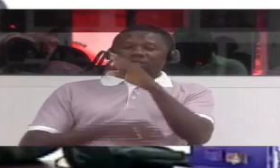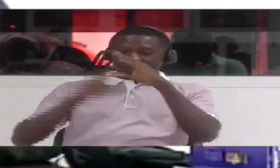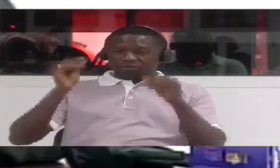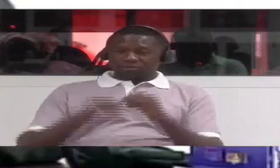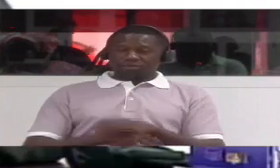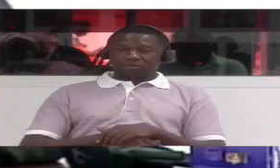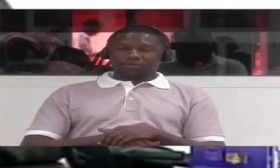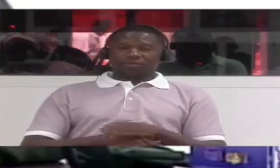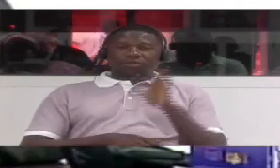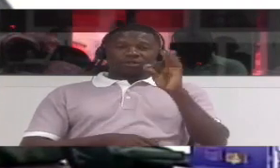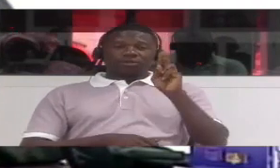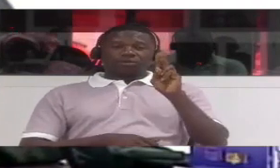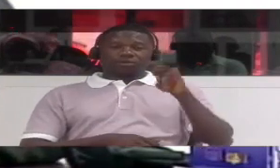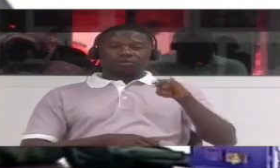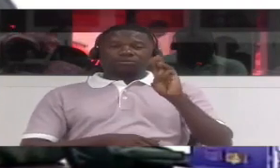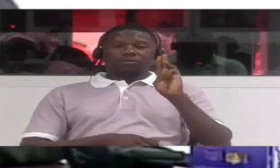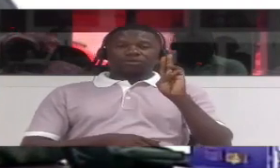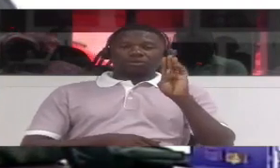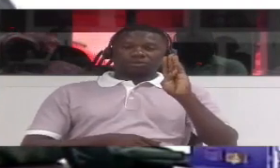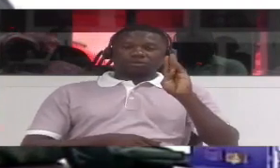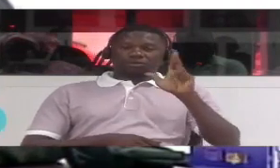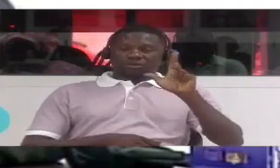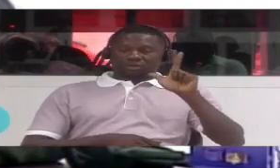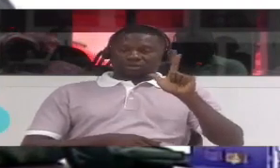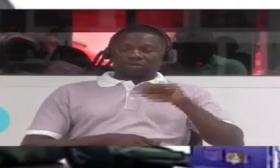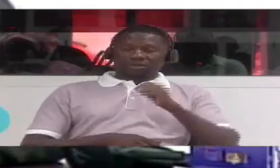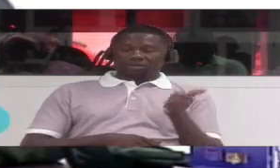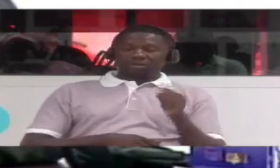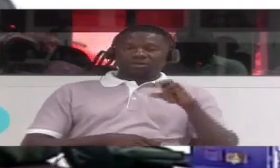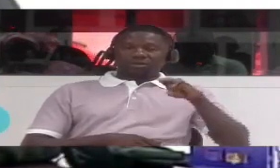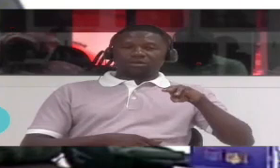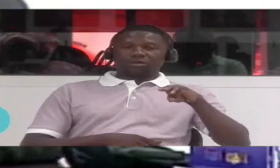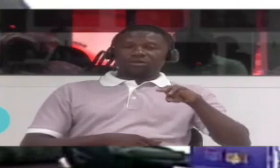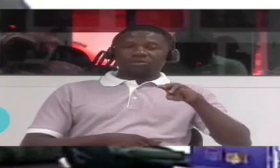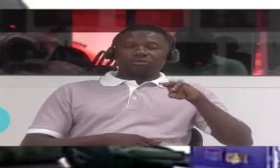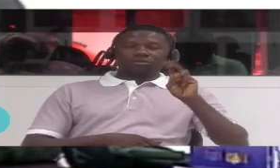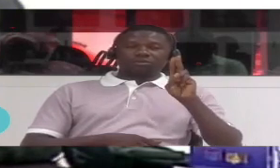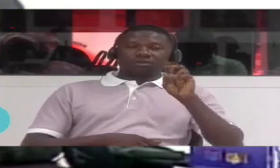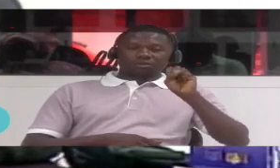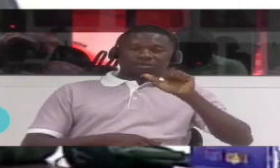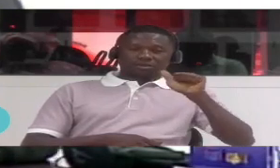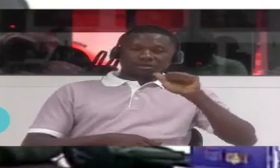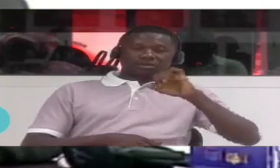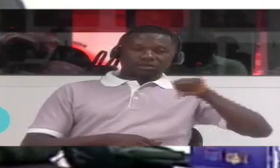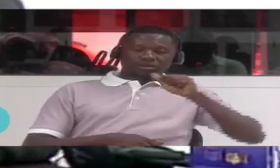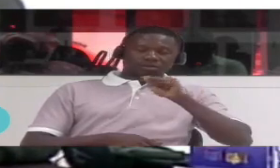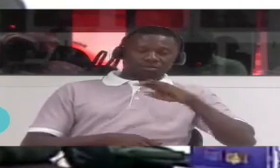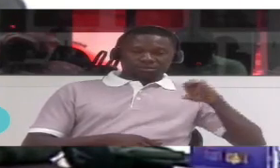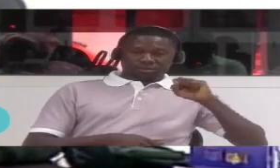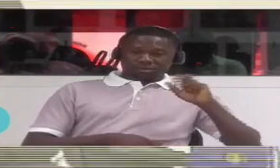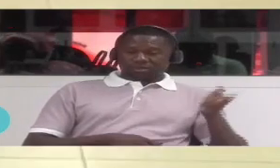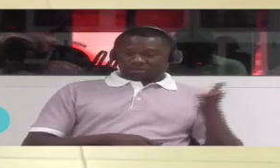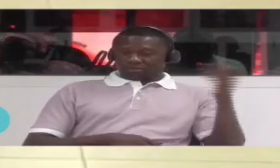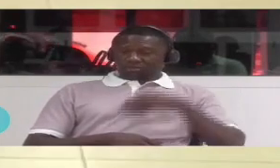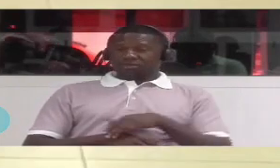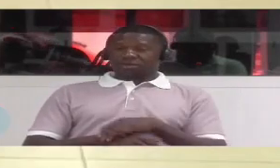Mungu came with me to that room, but the rest of the torture gang were were